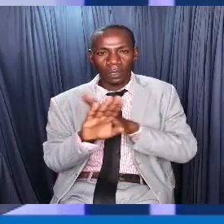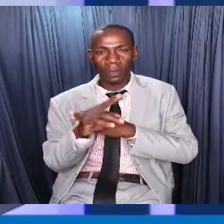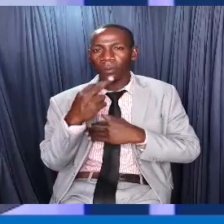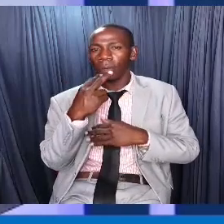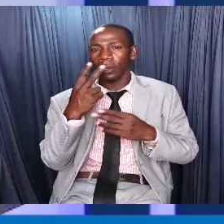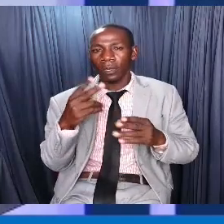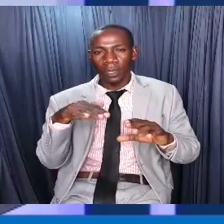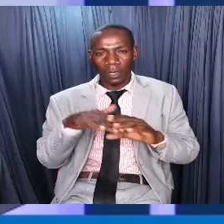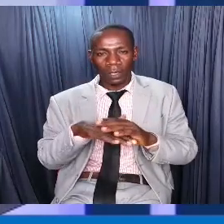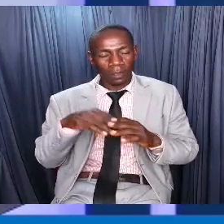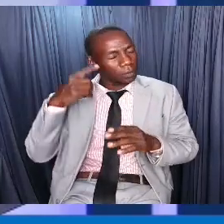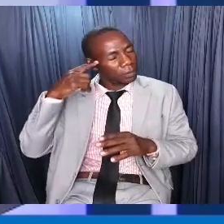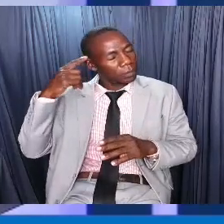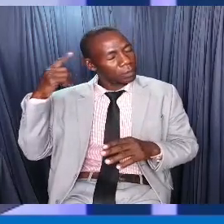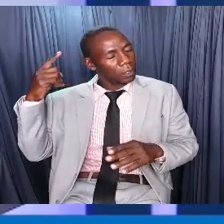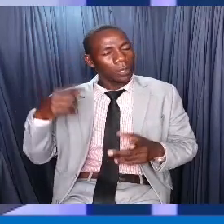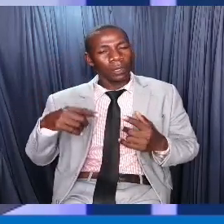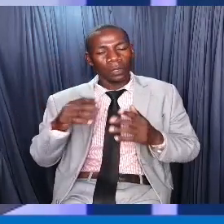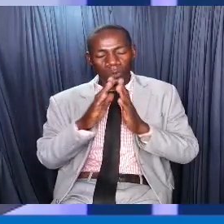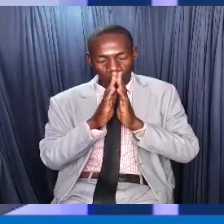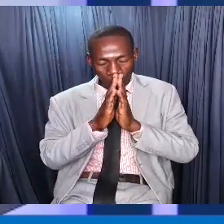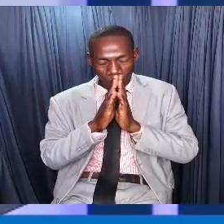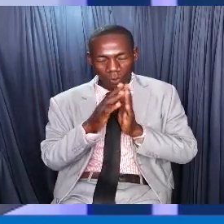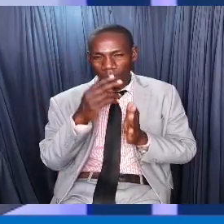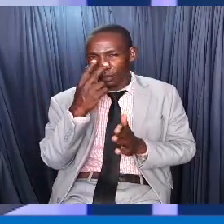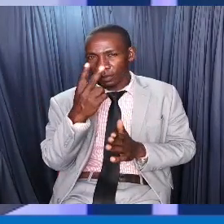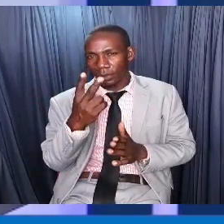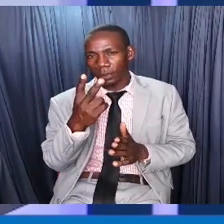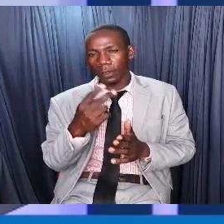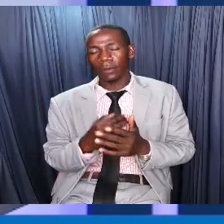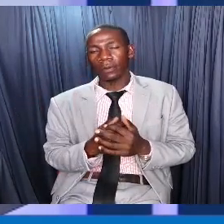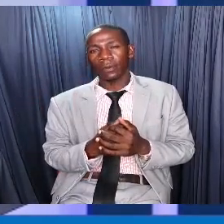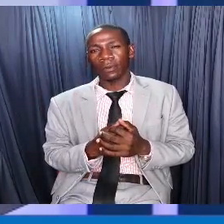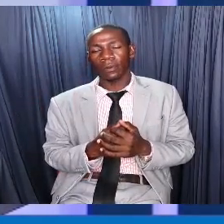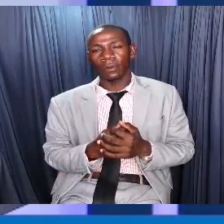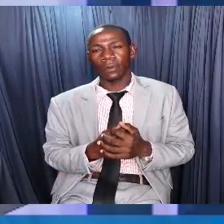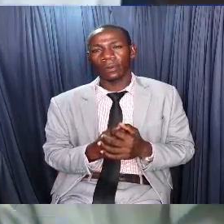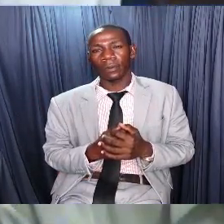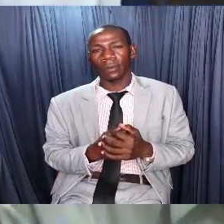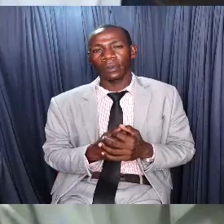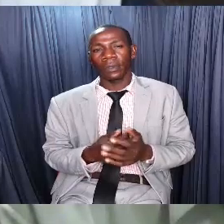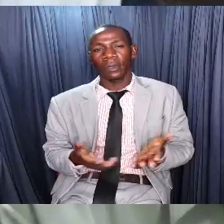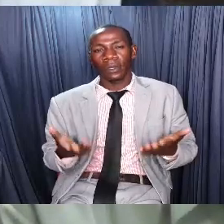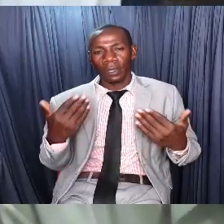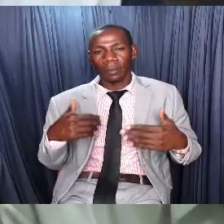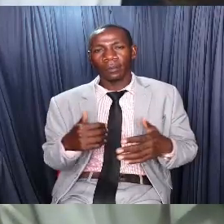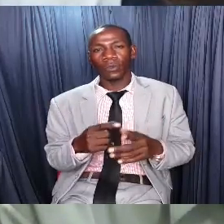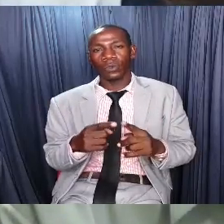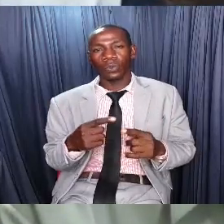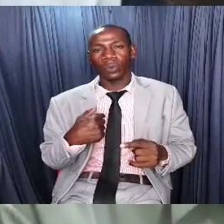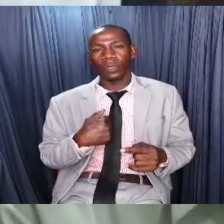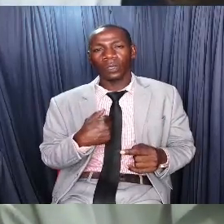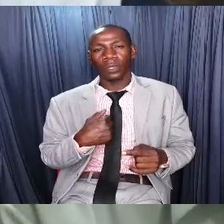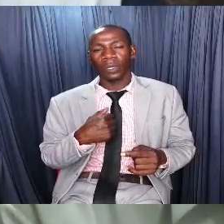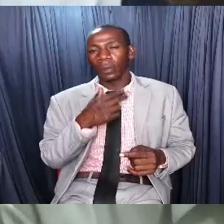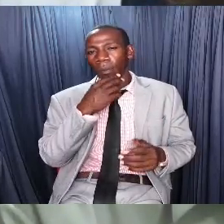someone. Kwa maono. One in a vision. Anakuja aniombee nipate kuona. Coming to pray for me that I recover my sight. Basi akaja. So he came to me. Na yule mtu